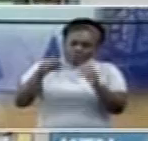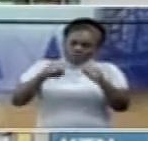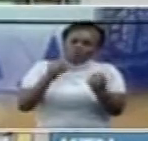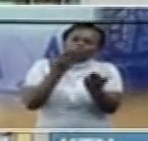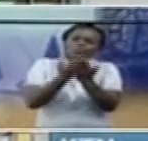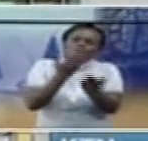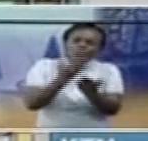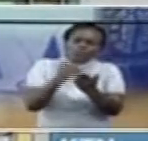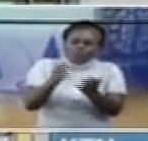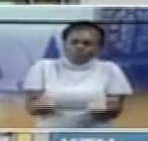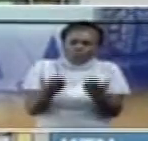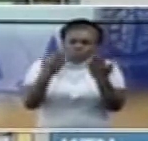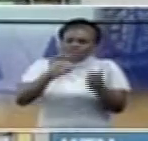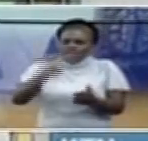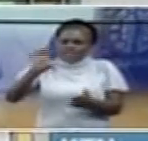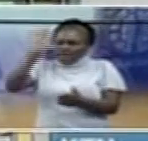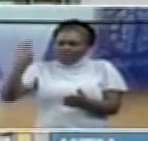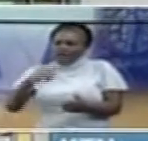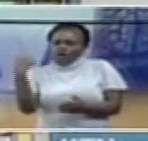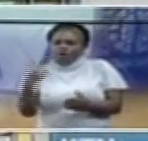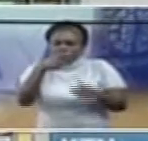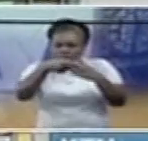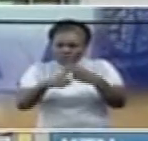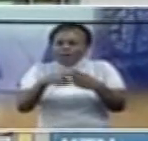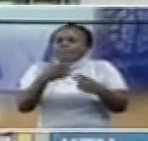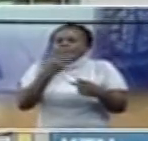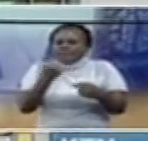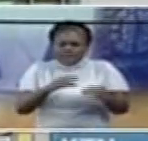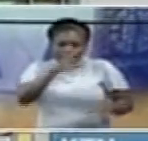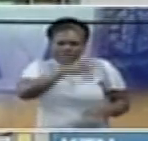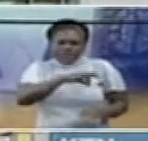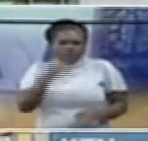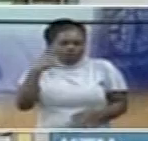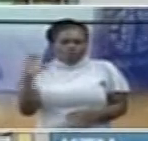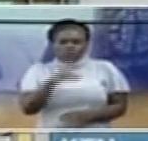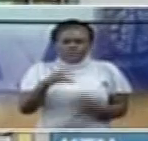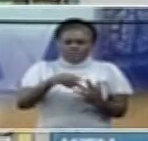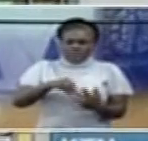proposed upgrade of East Africa's only refinery have yielded more benefits to the consumer,